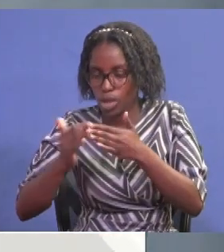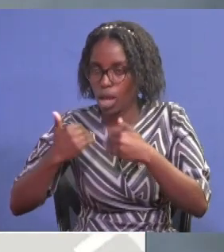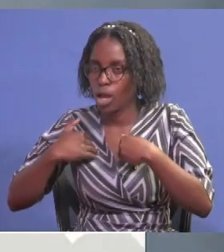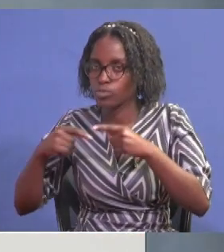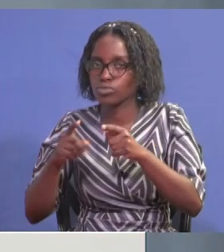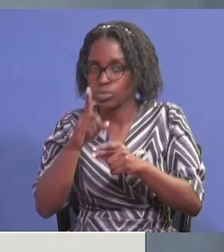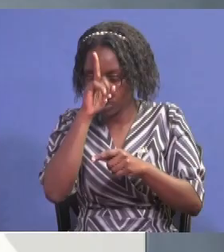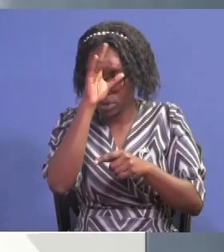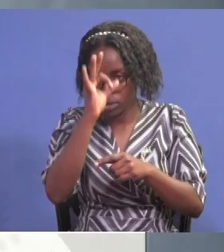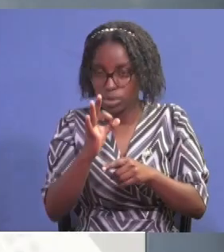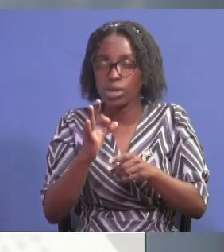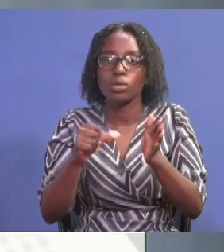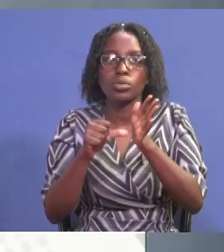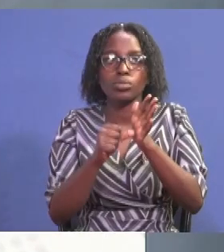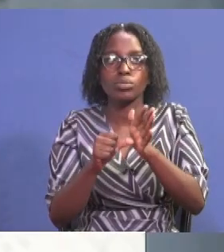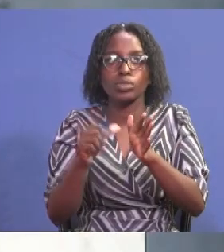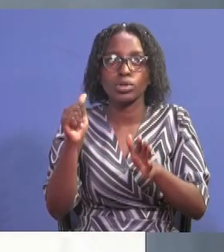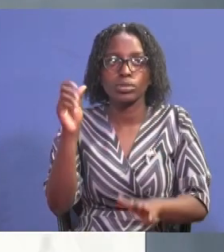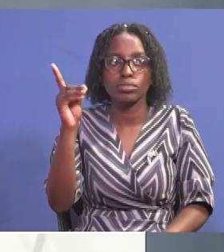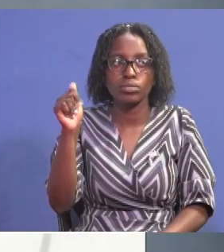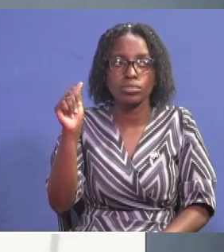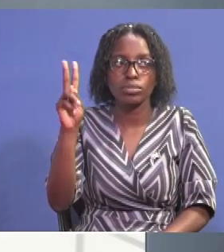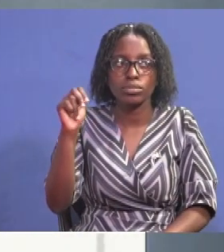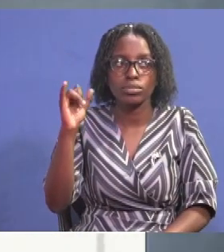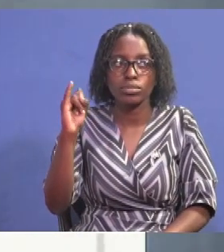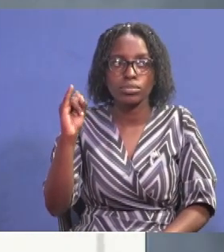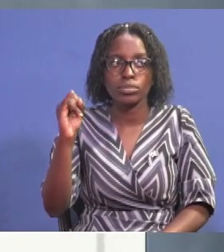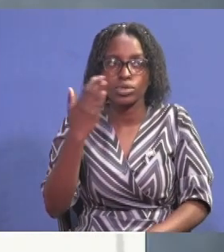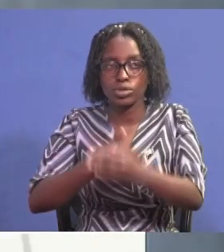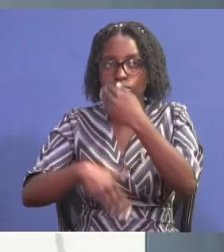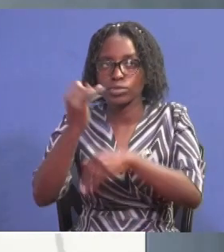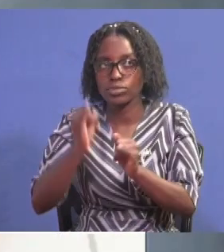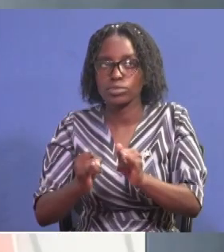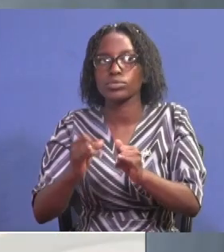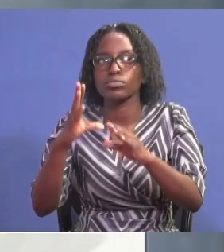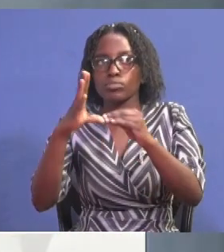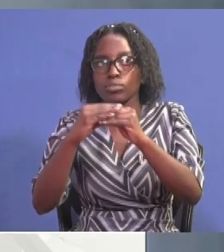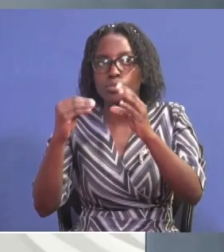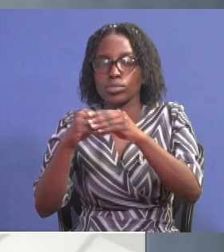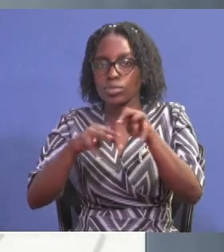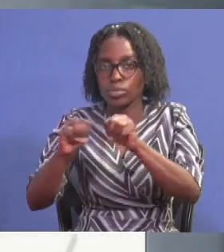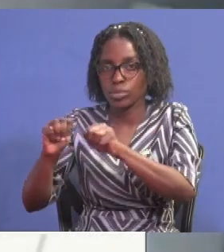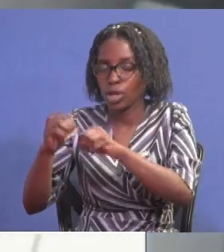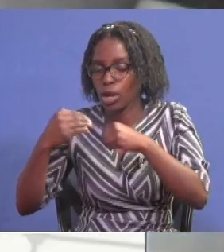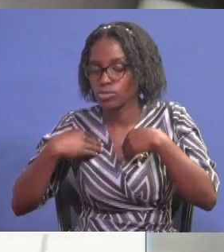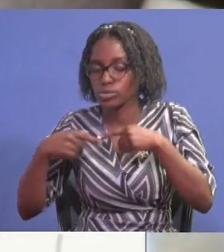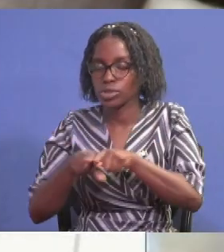Adani, the new university funding model, social health insurance fund, high cost of living and taxation grappling Kenyans.